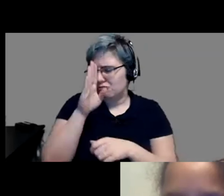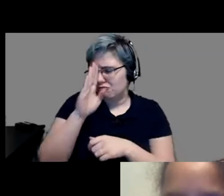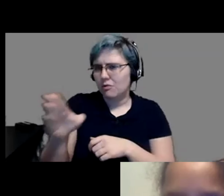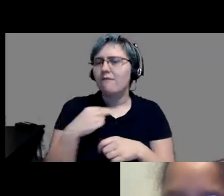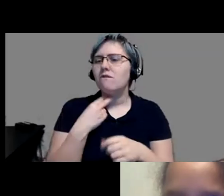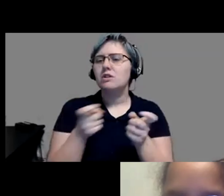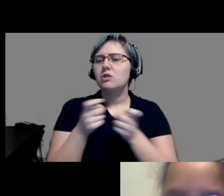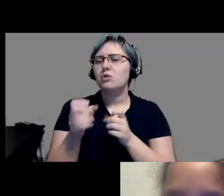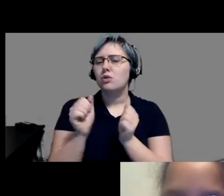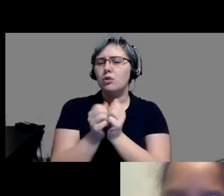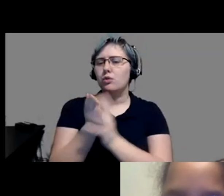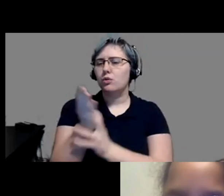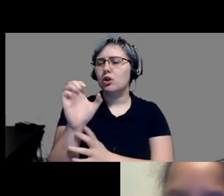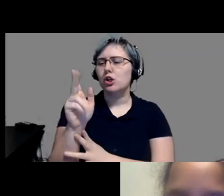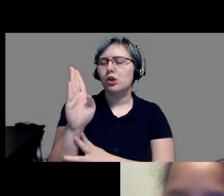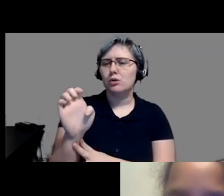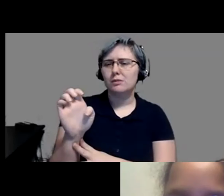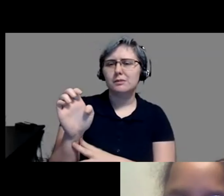TV.